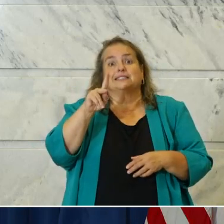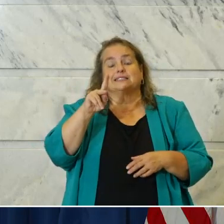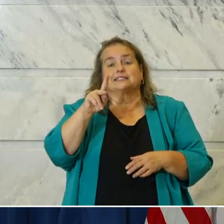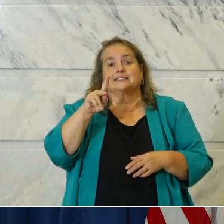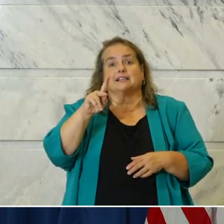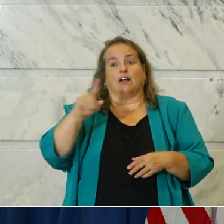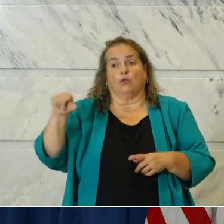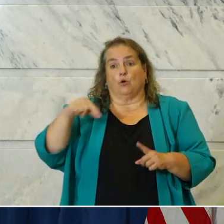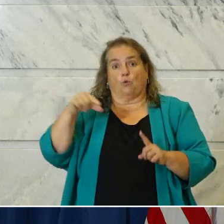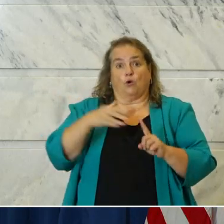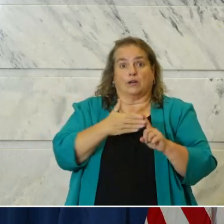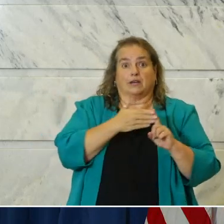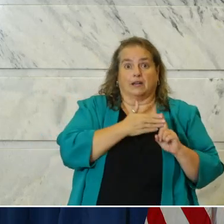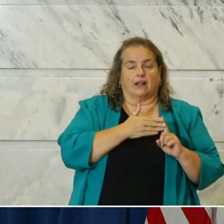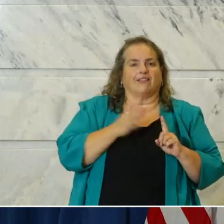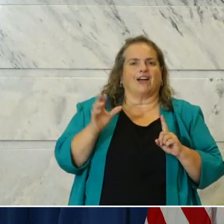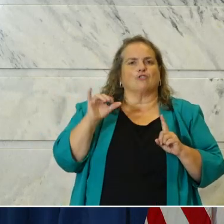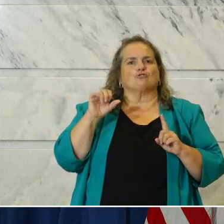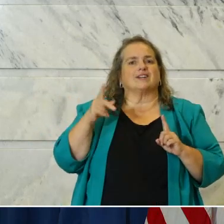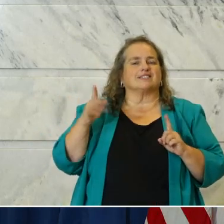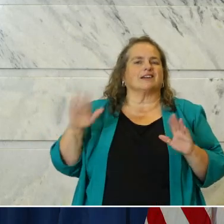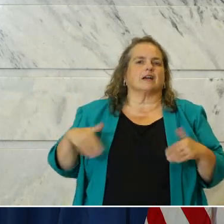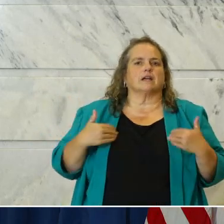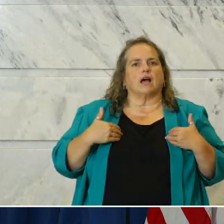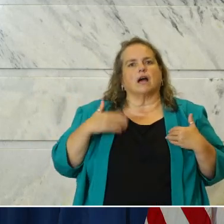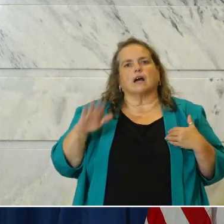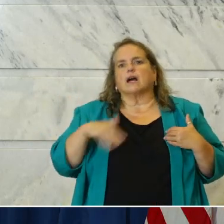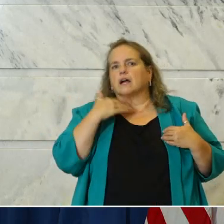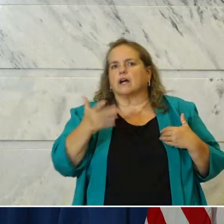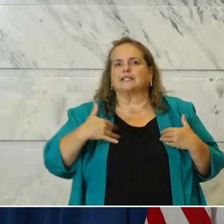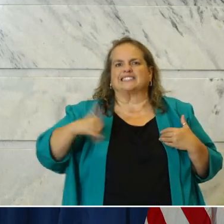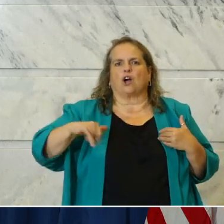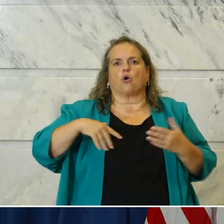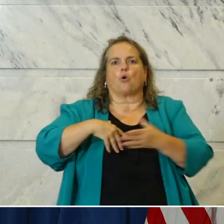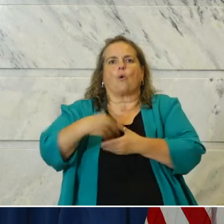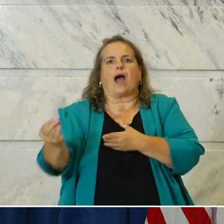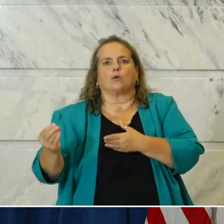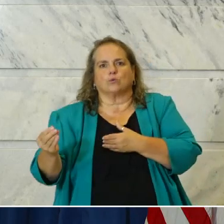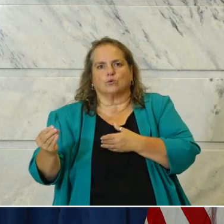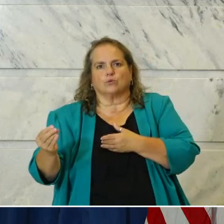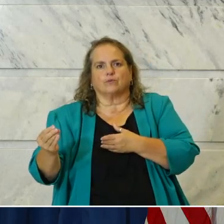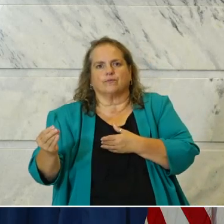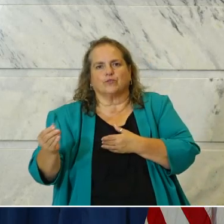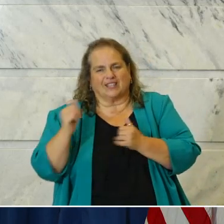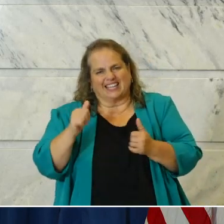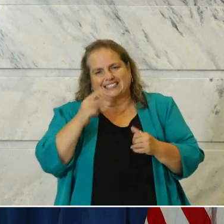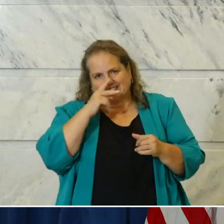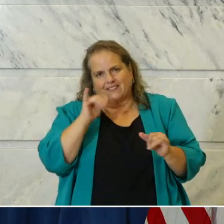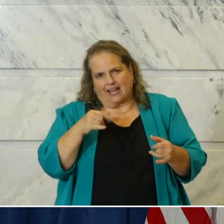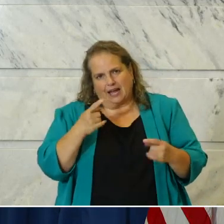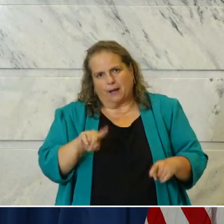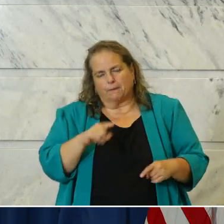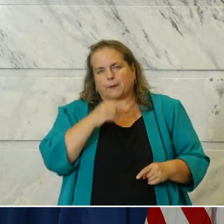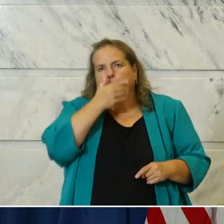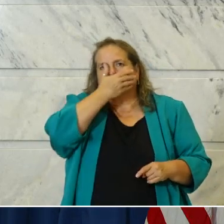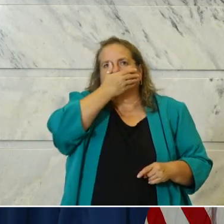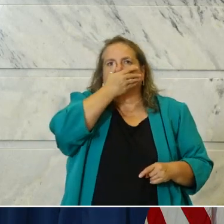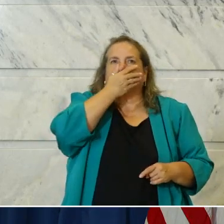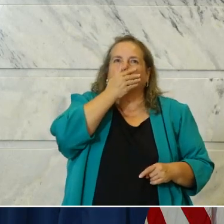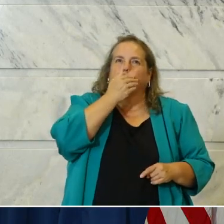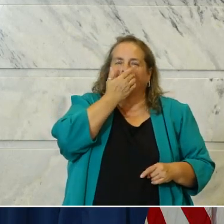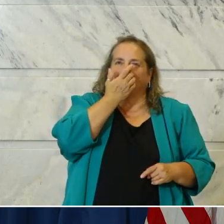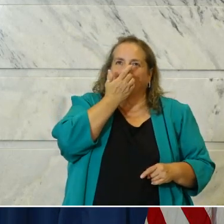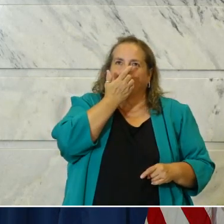quarantine and go out. They're young. You can see that happening.